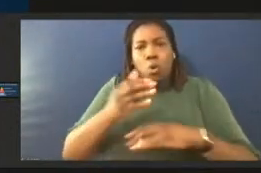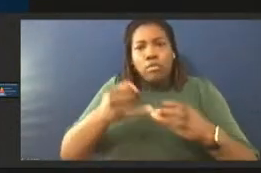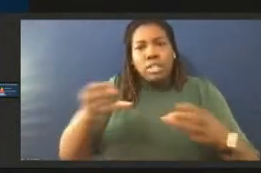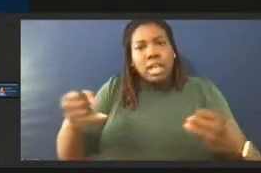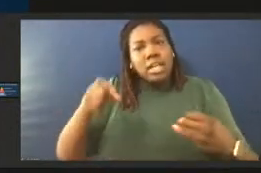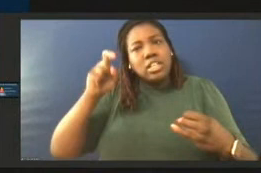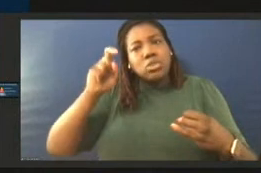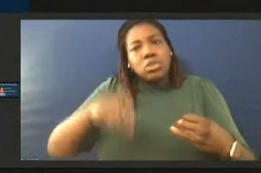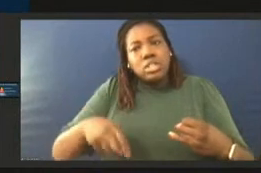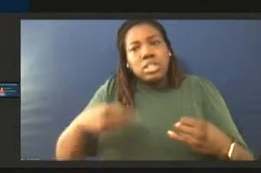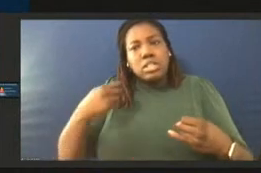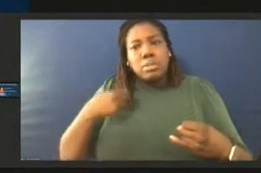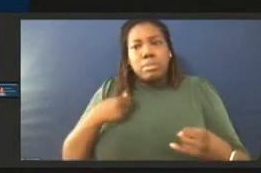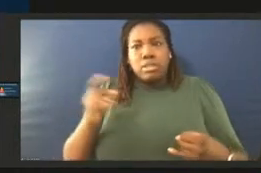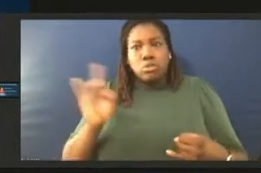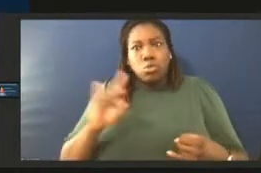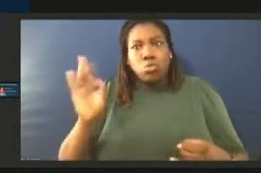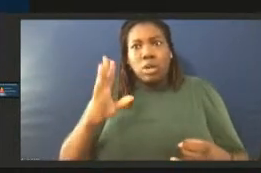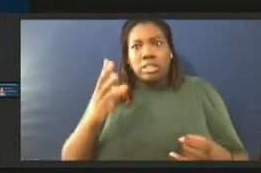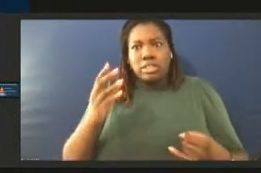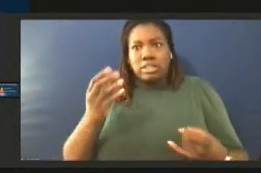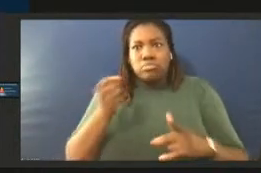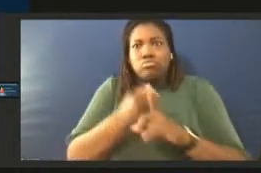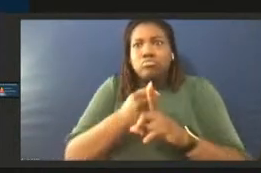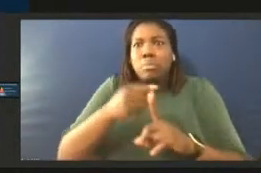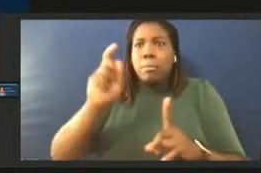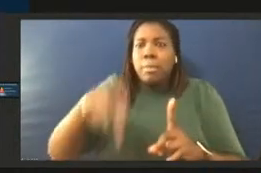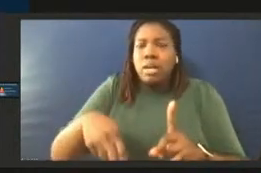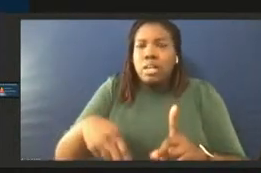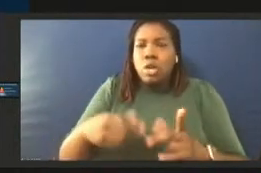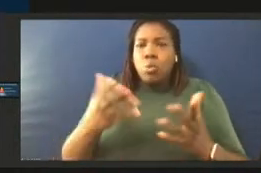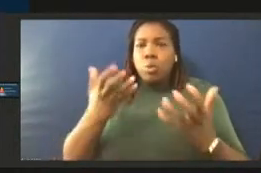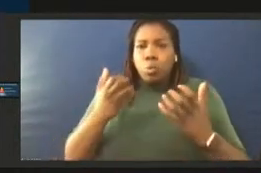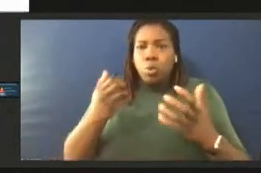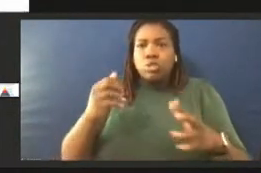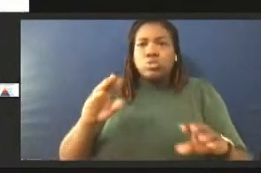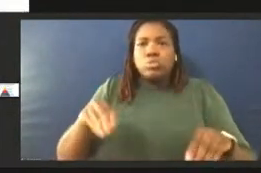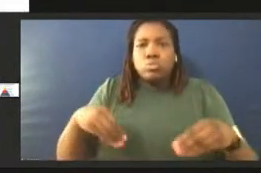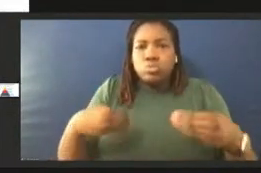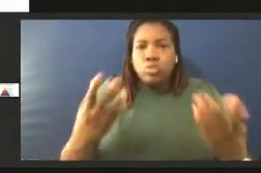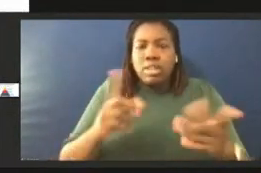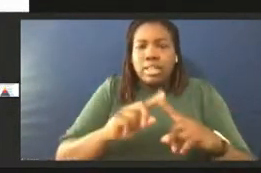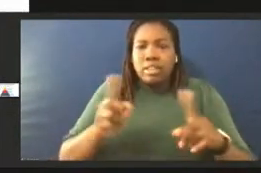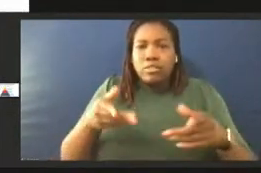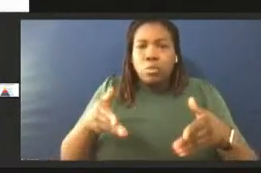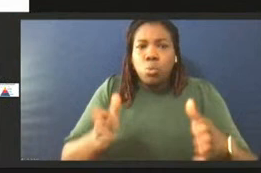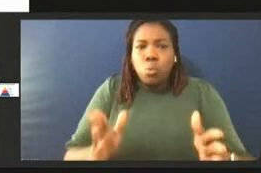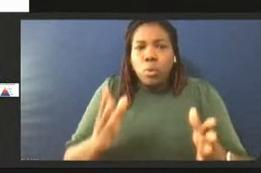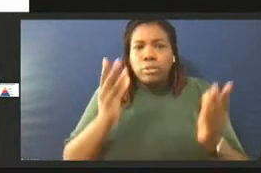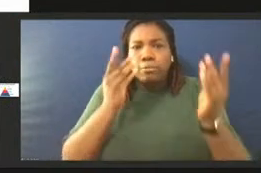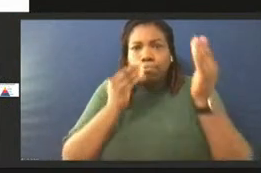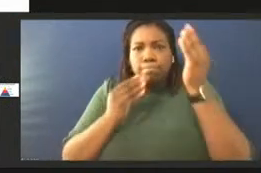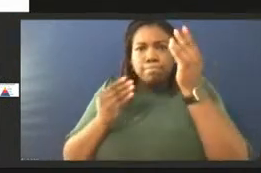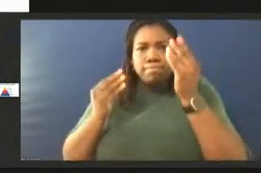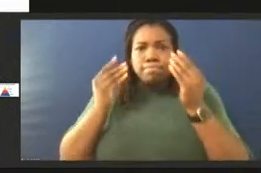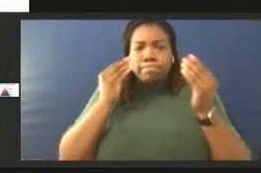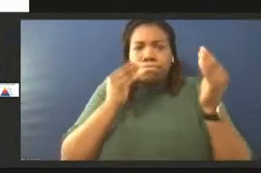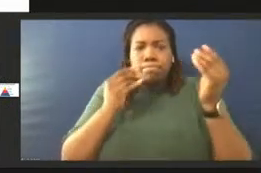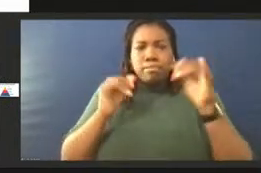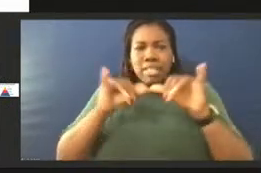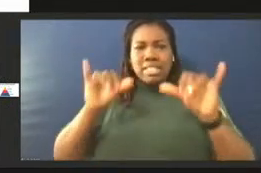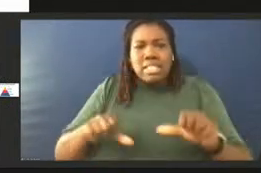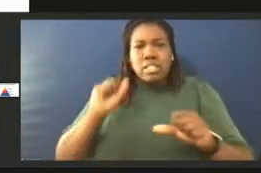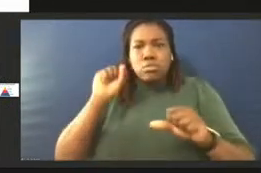be in crisis. So we want to offer a different way to think about how our system should